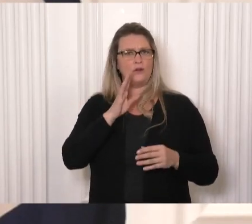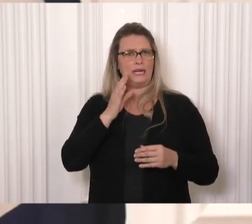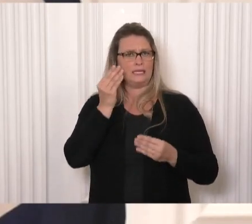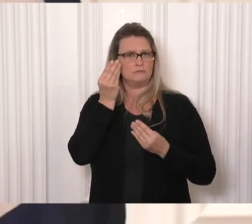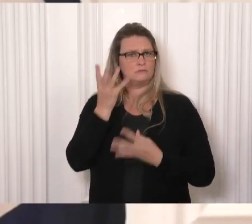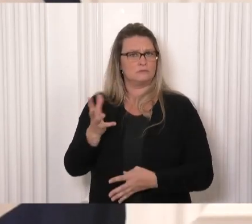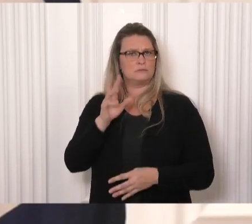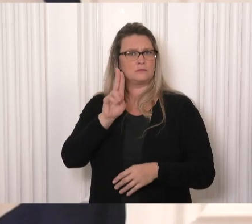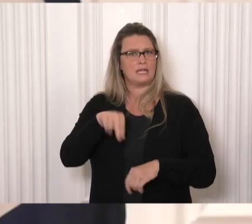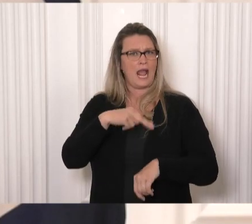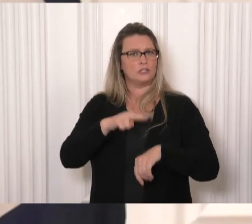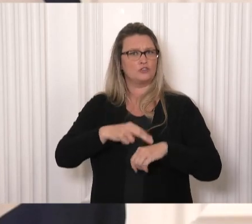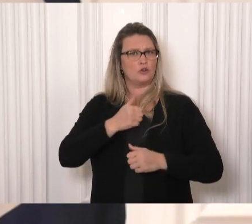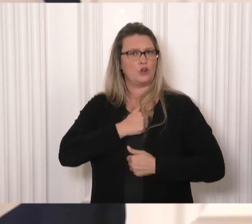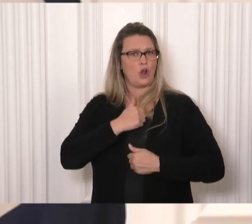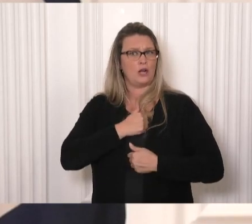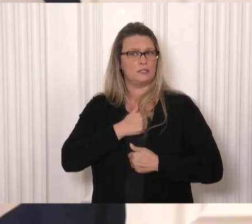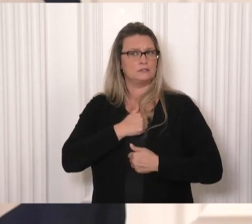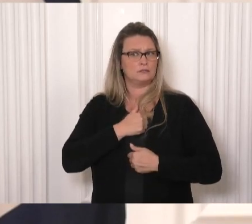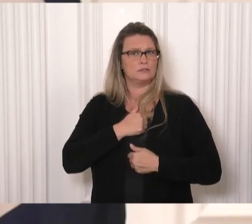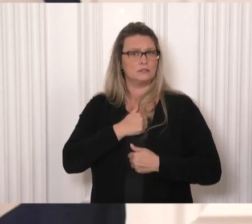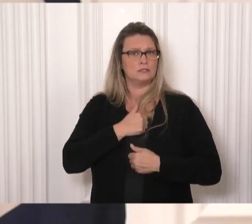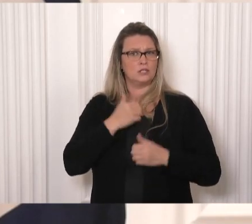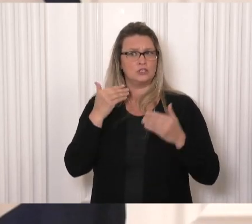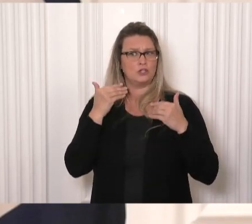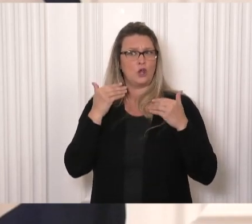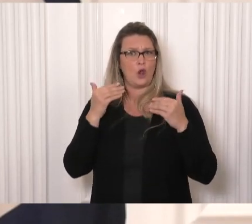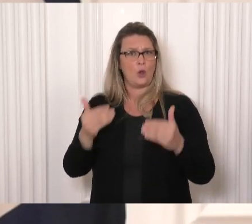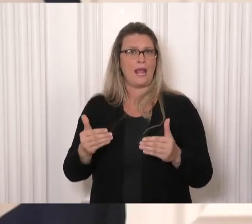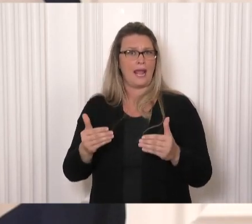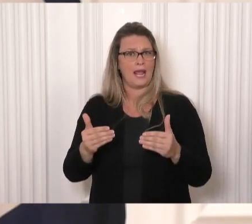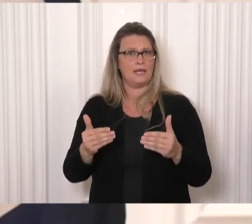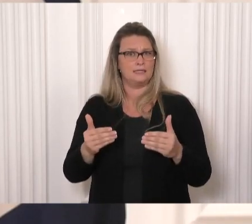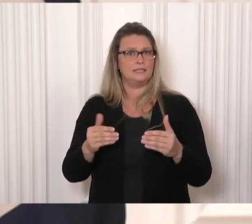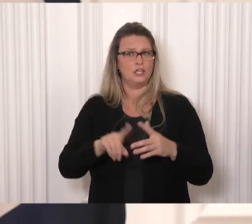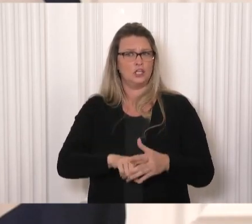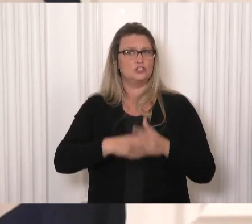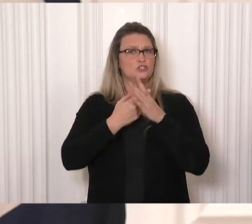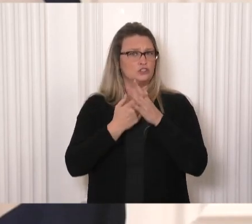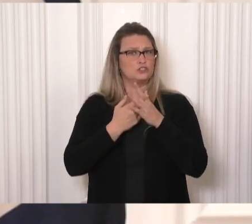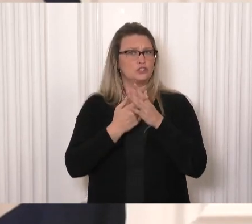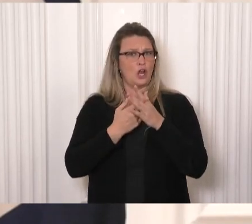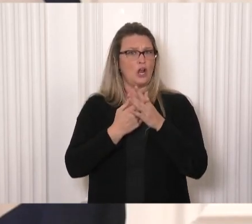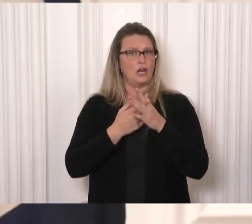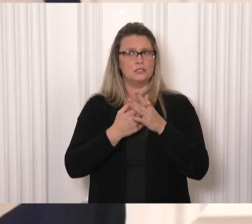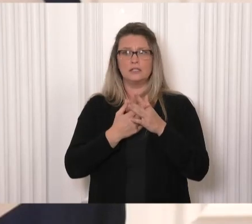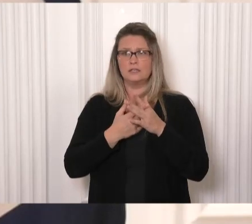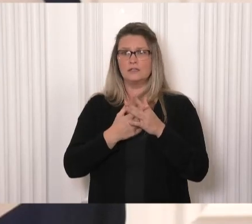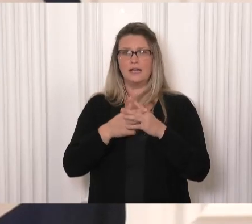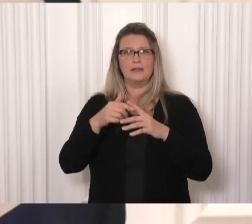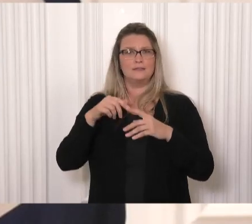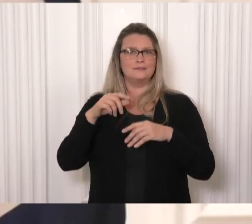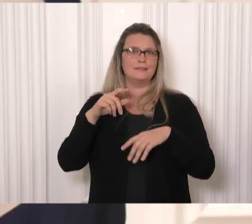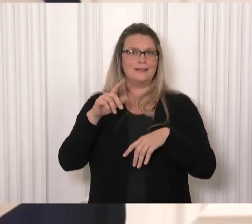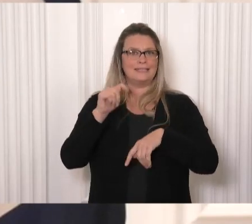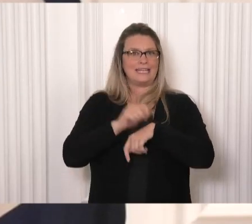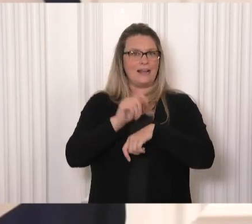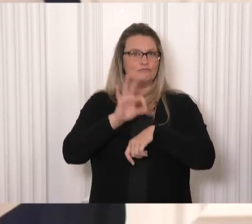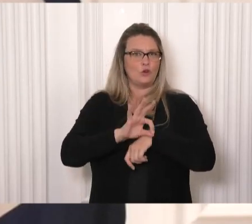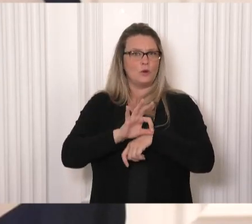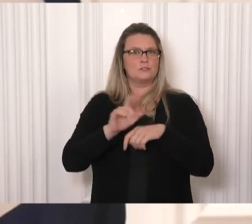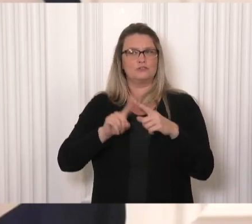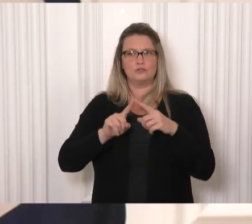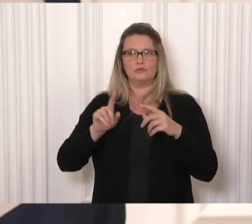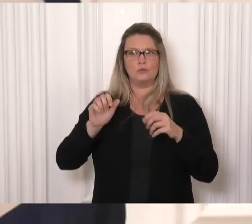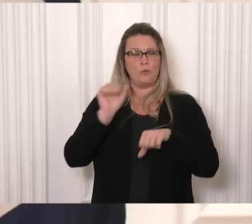everything to put together basically almost a strike force, you know, to where we're doing it around the clock. And I think, you know, our general is doing